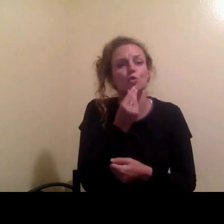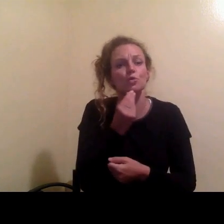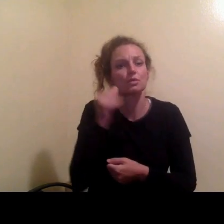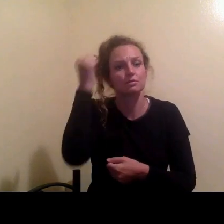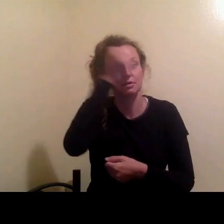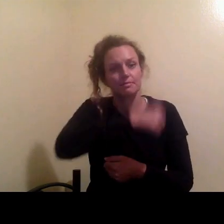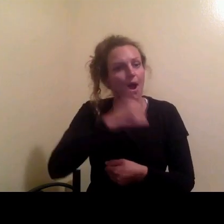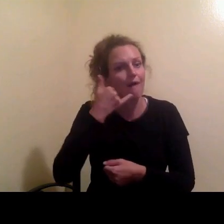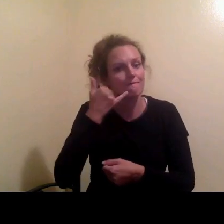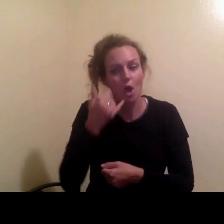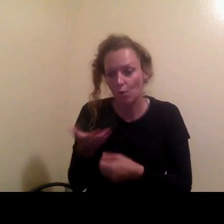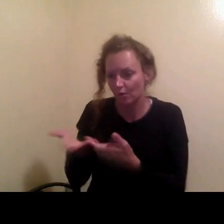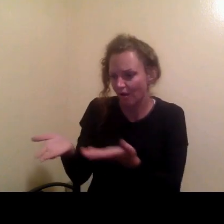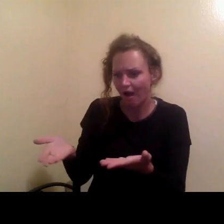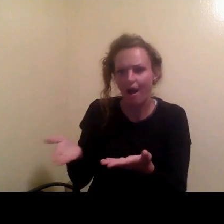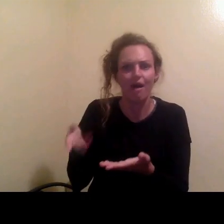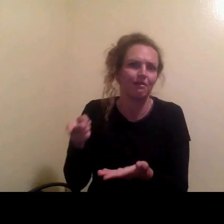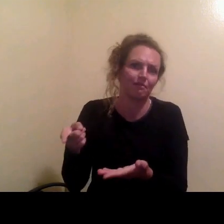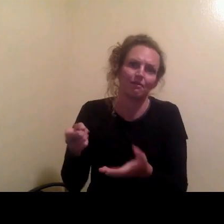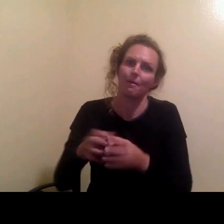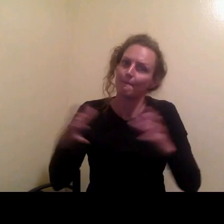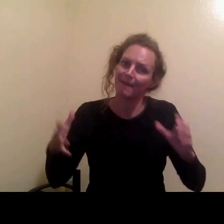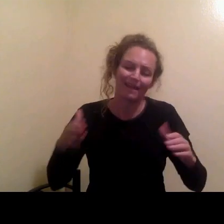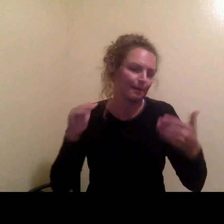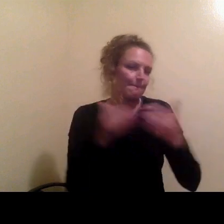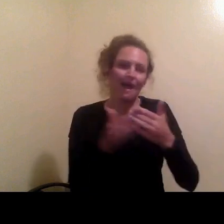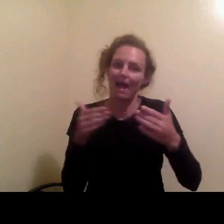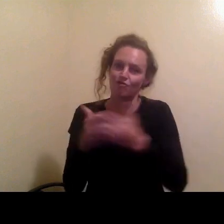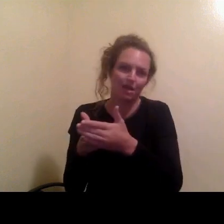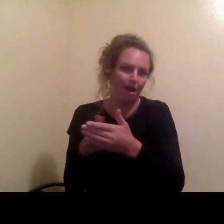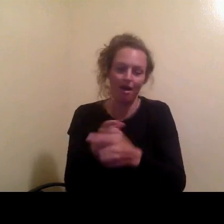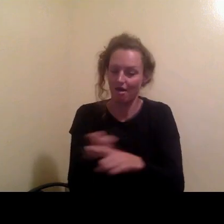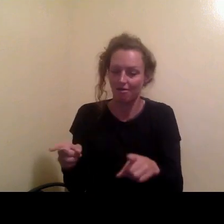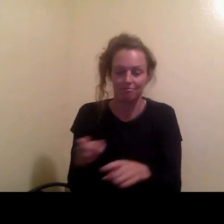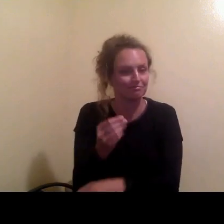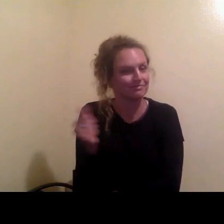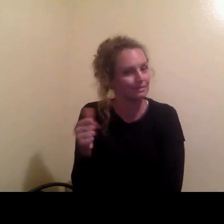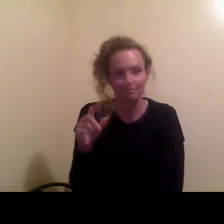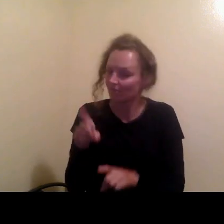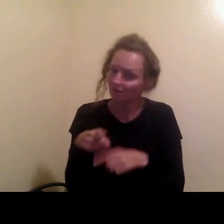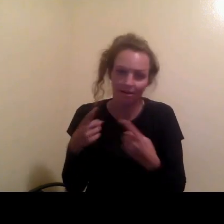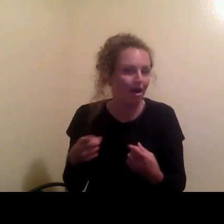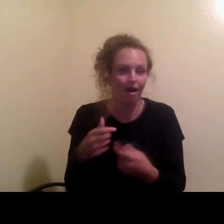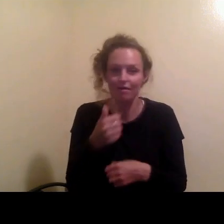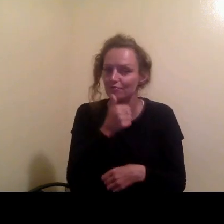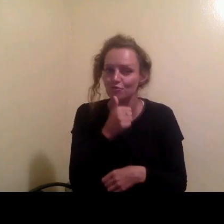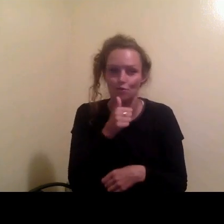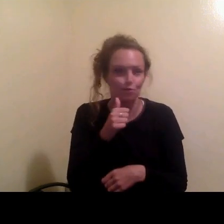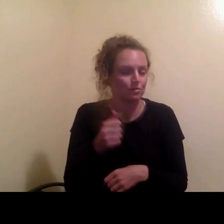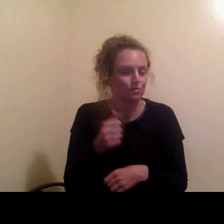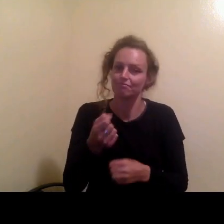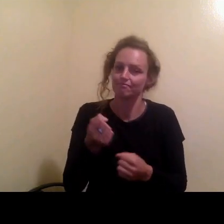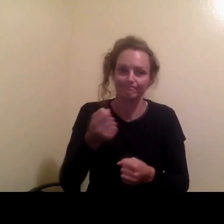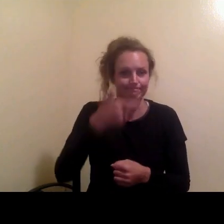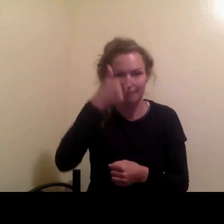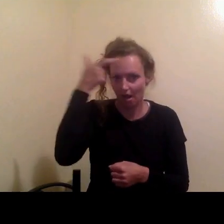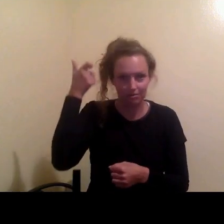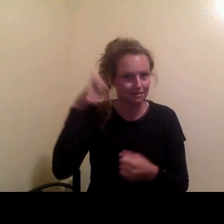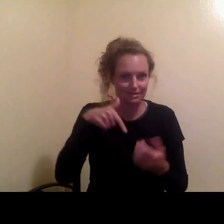in a mess of legislation and requirements and exemptions that have yet to be